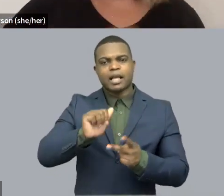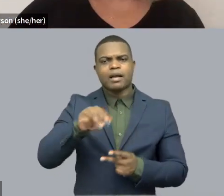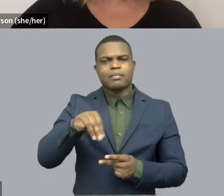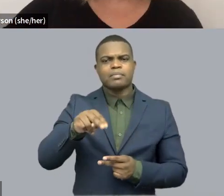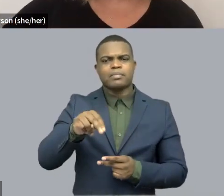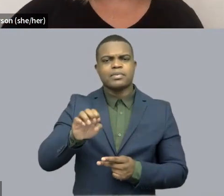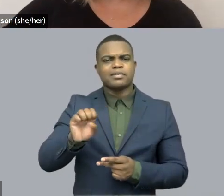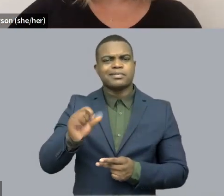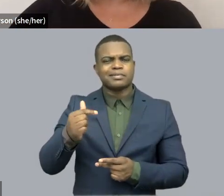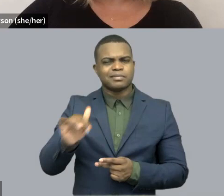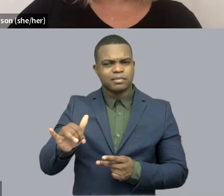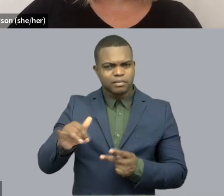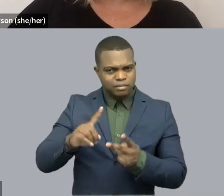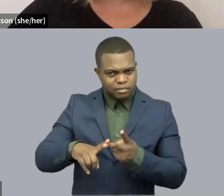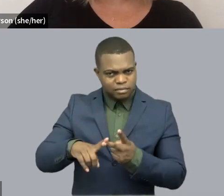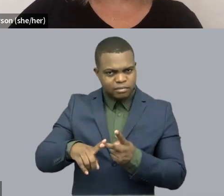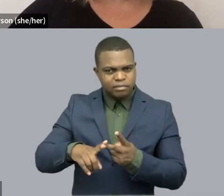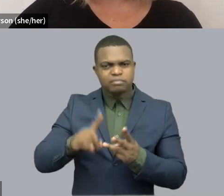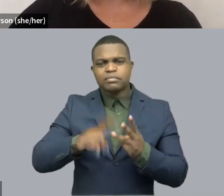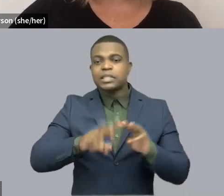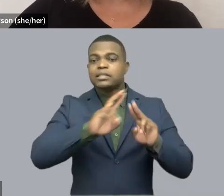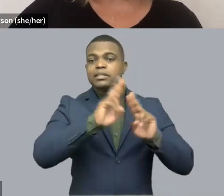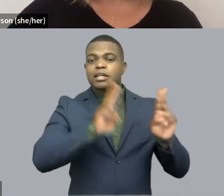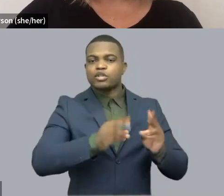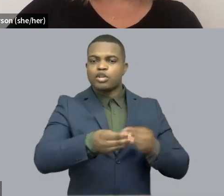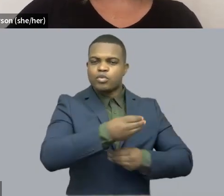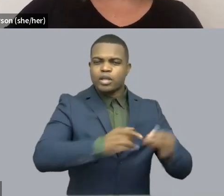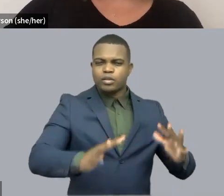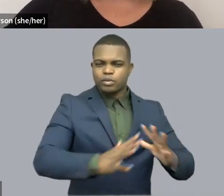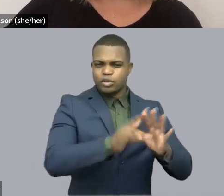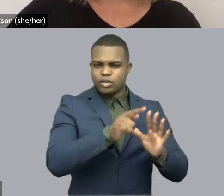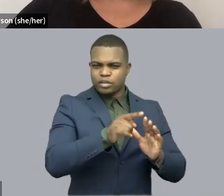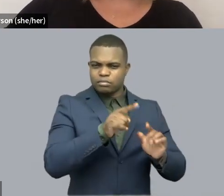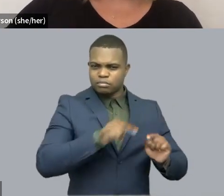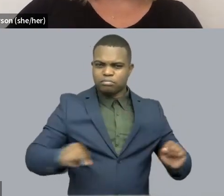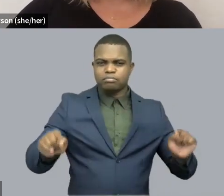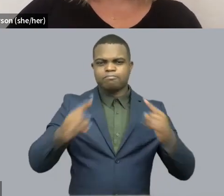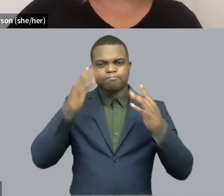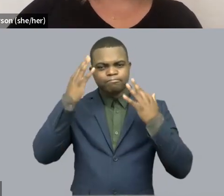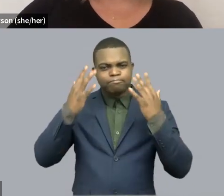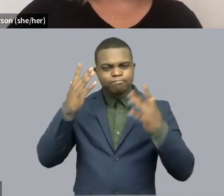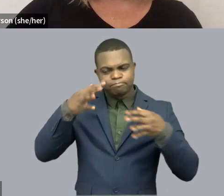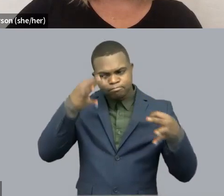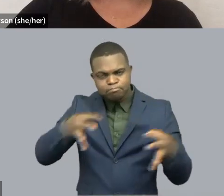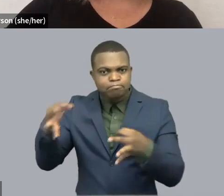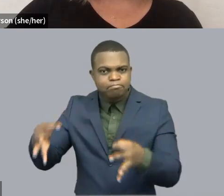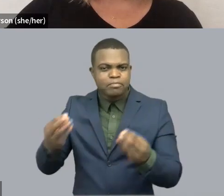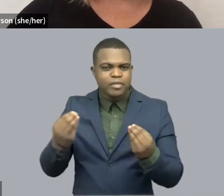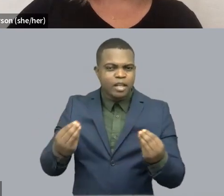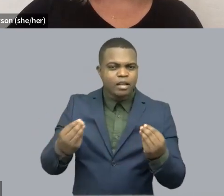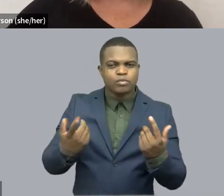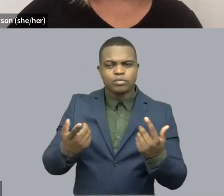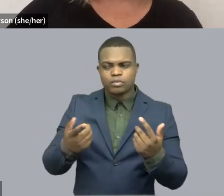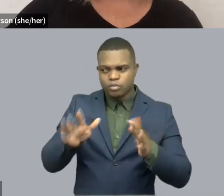use of abusive spyware until people's rights are safeguarded under international human rights law. I just want to mention